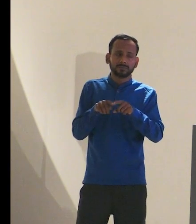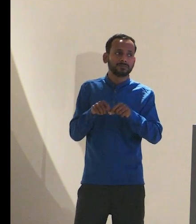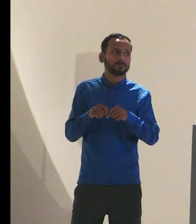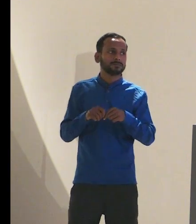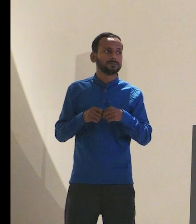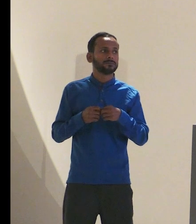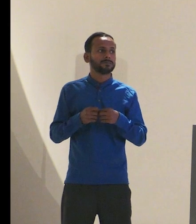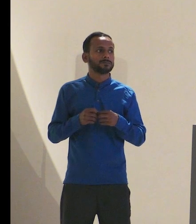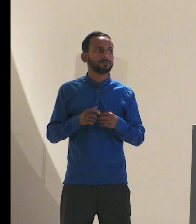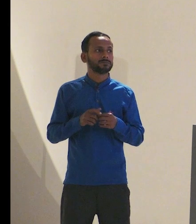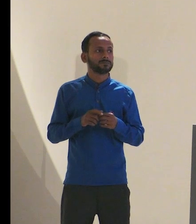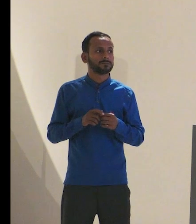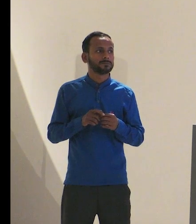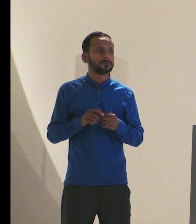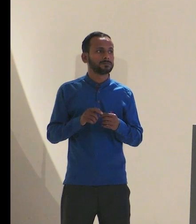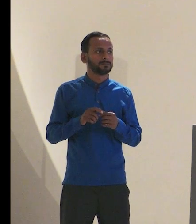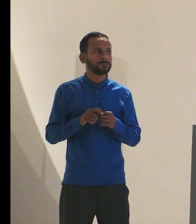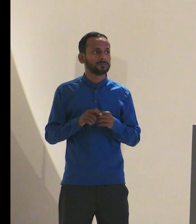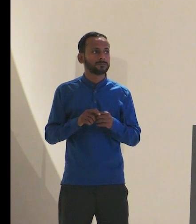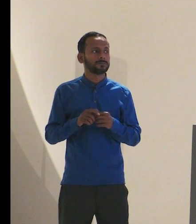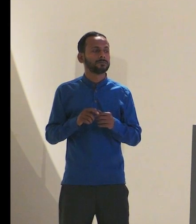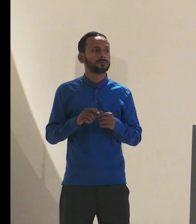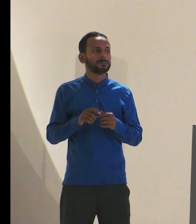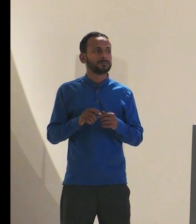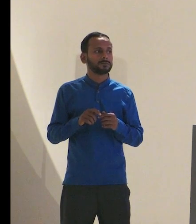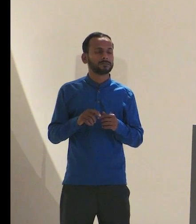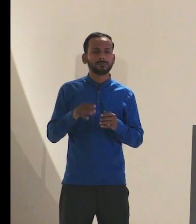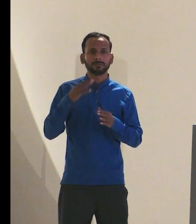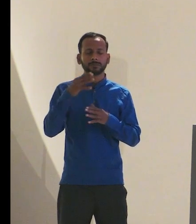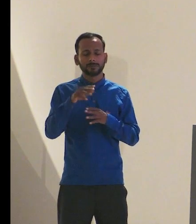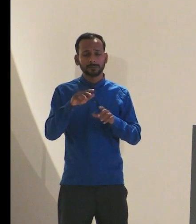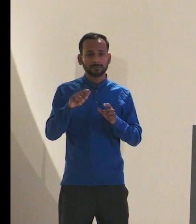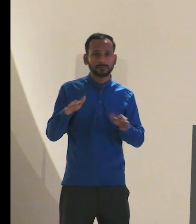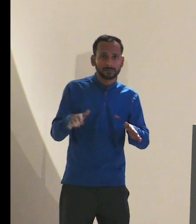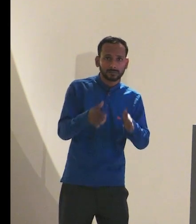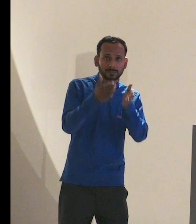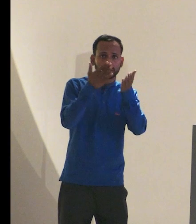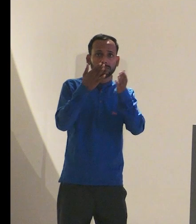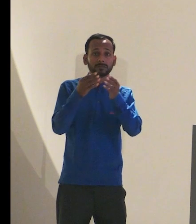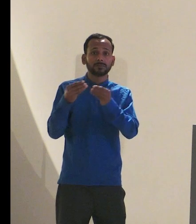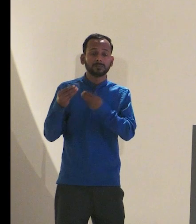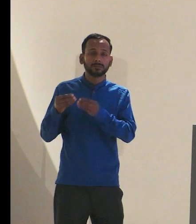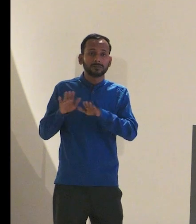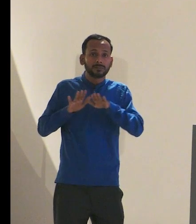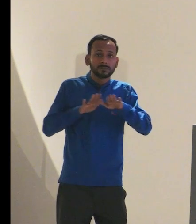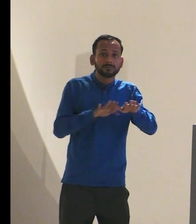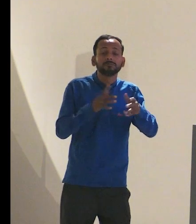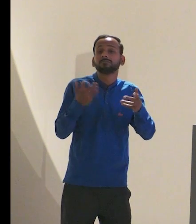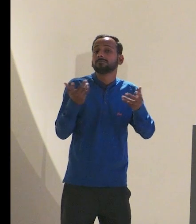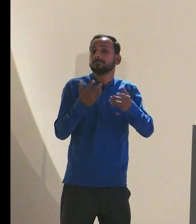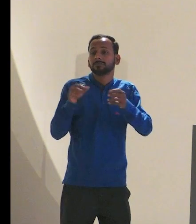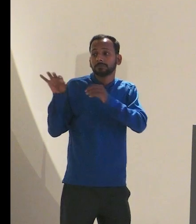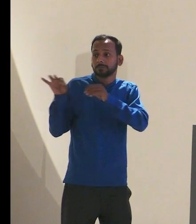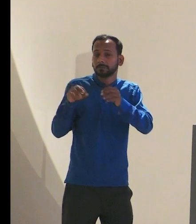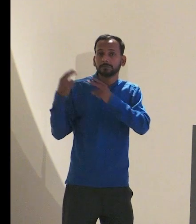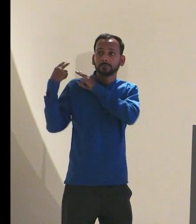about. Is about the alternative histories of social inequities in India, which have not really